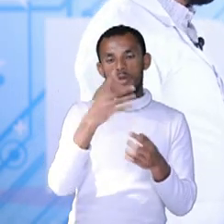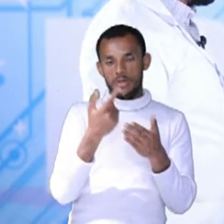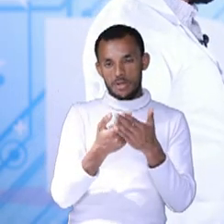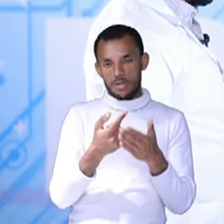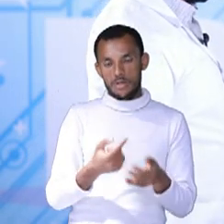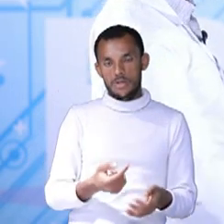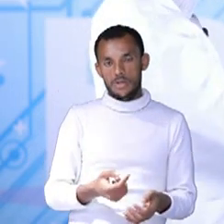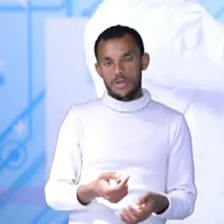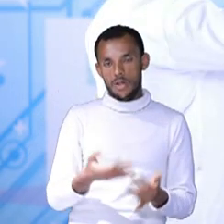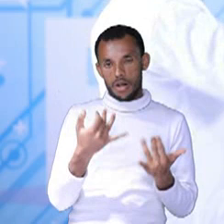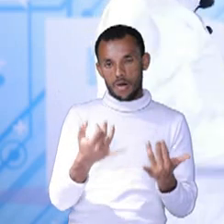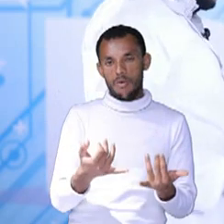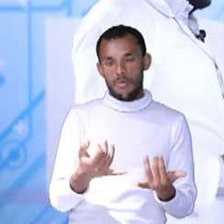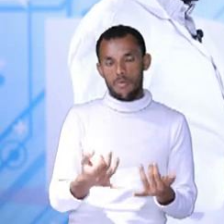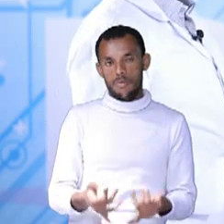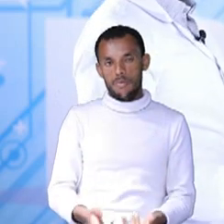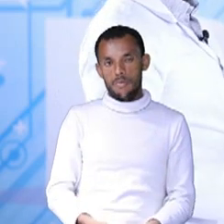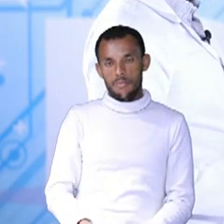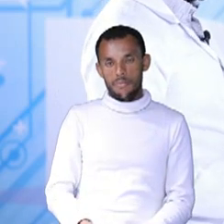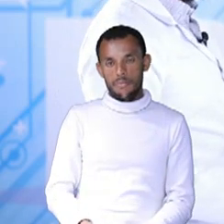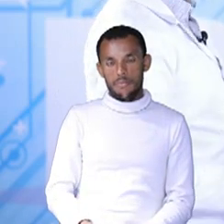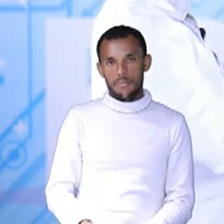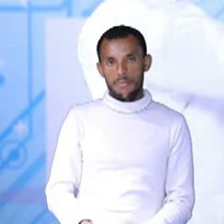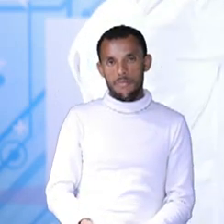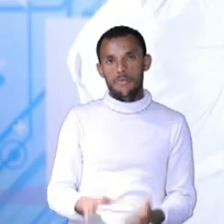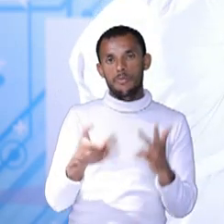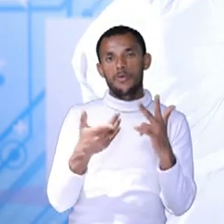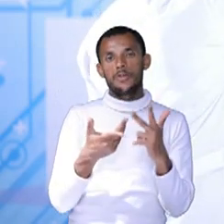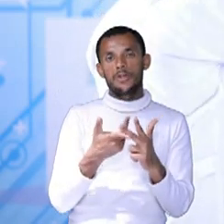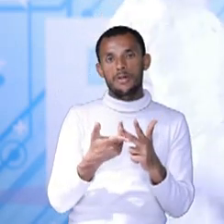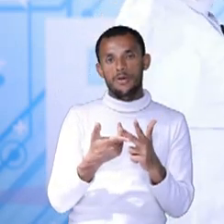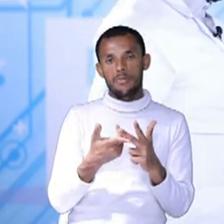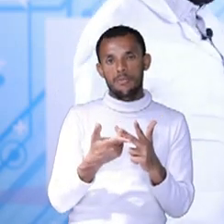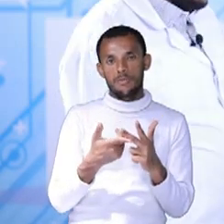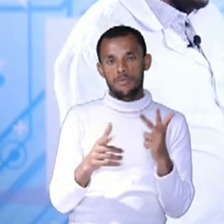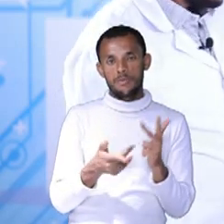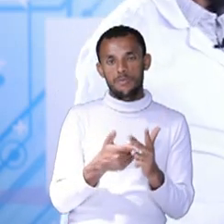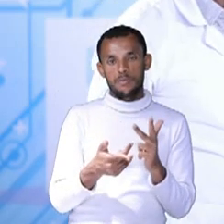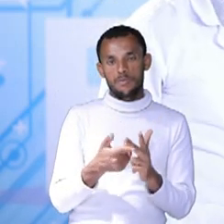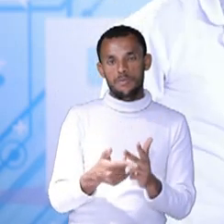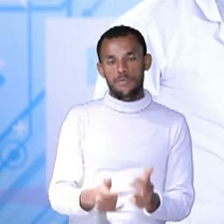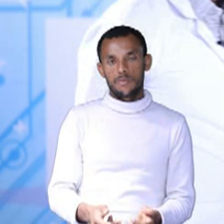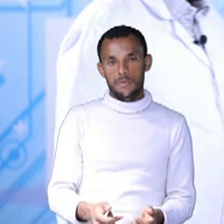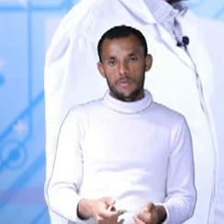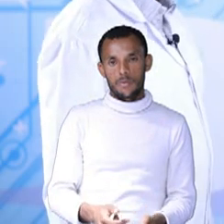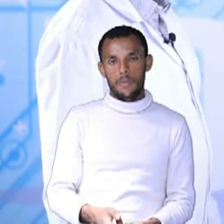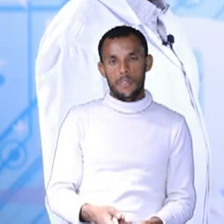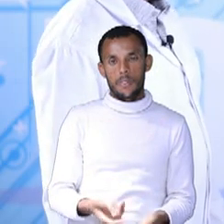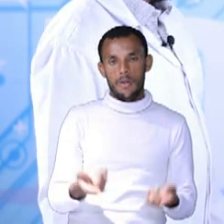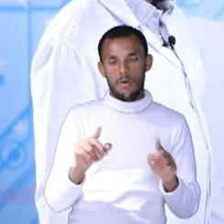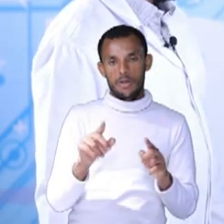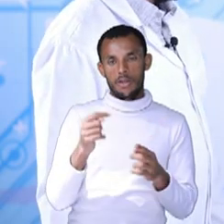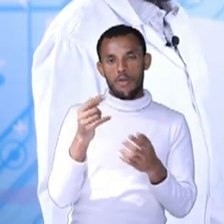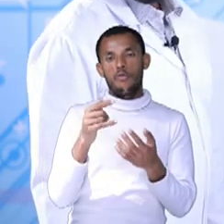this is it. Now, the third the third one, when